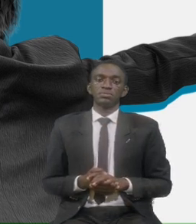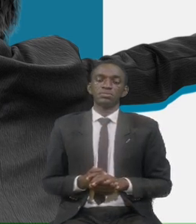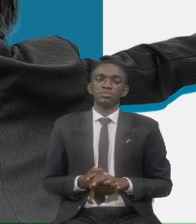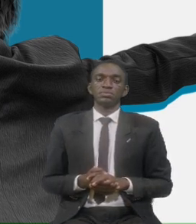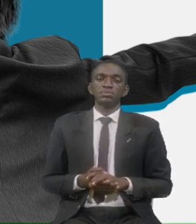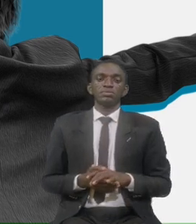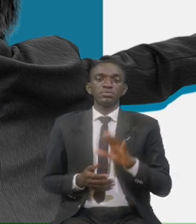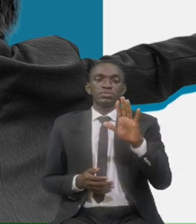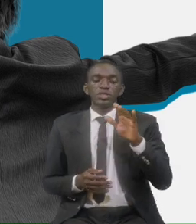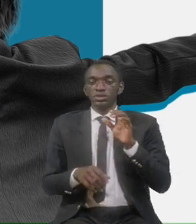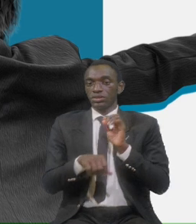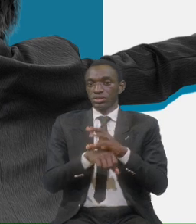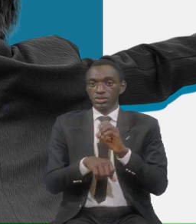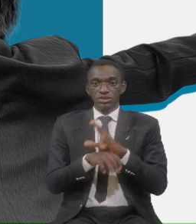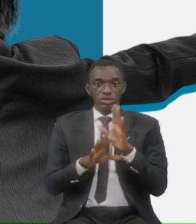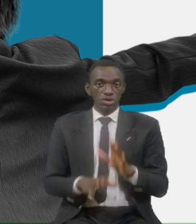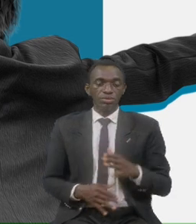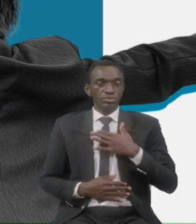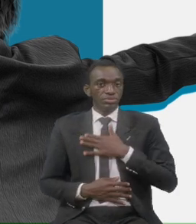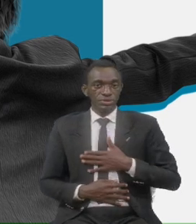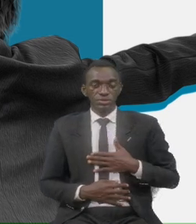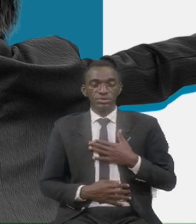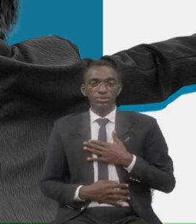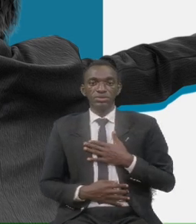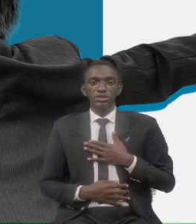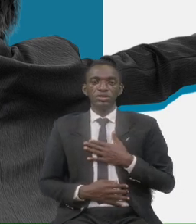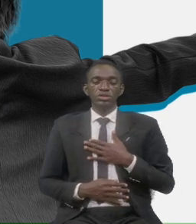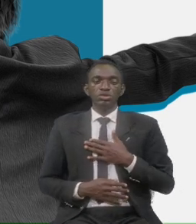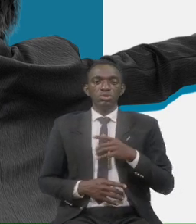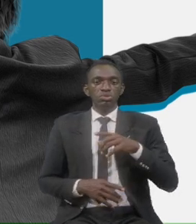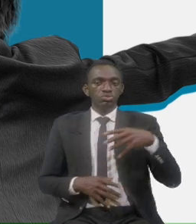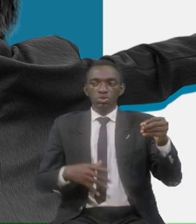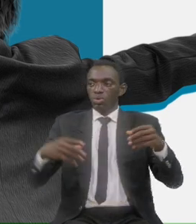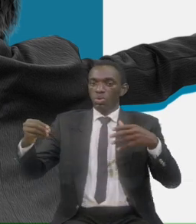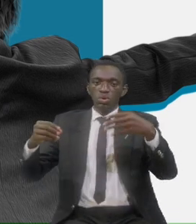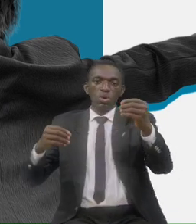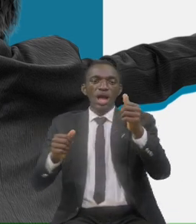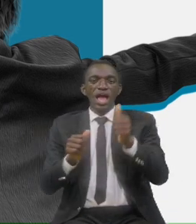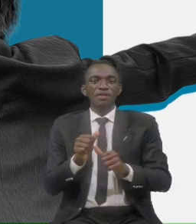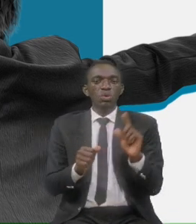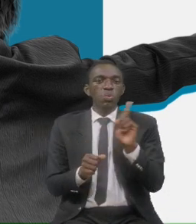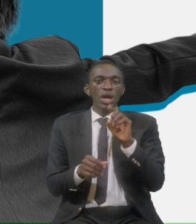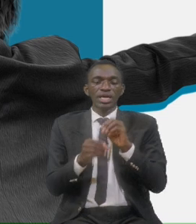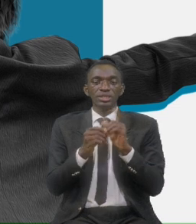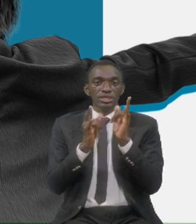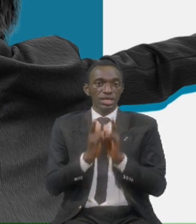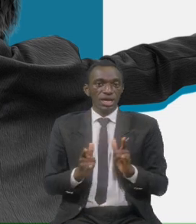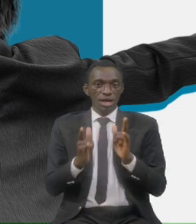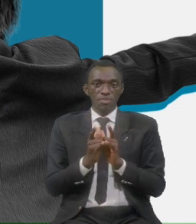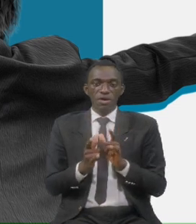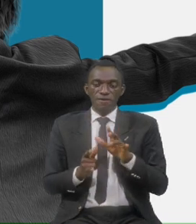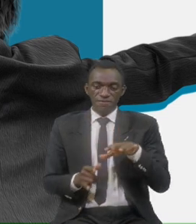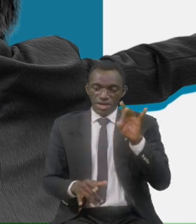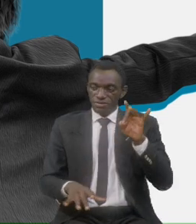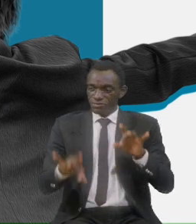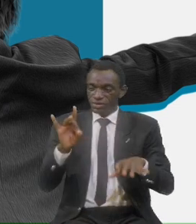Counselors, please go everywhere in the camp, identify the people, and make sure